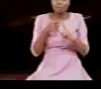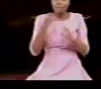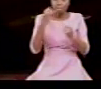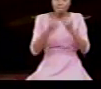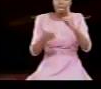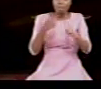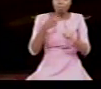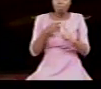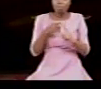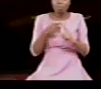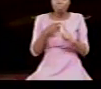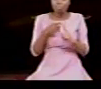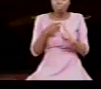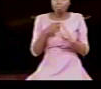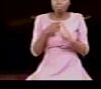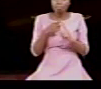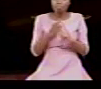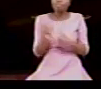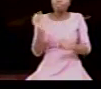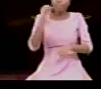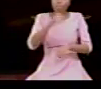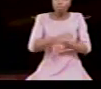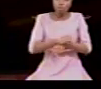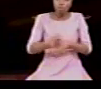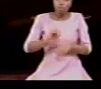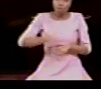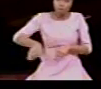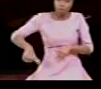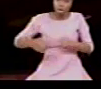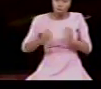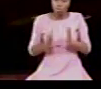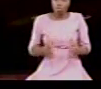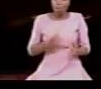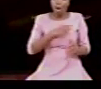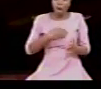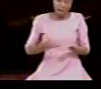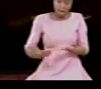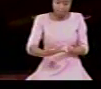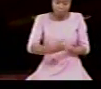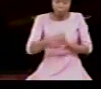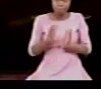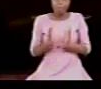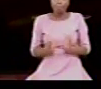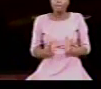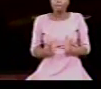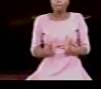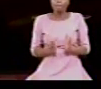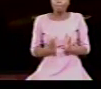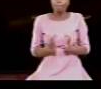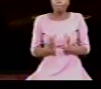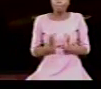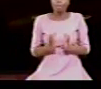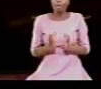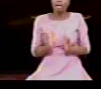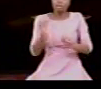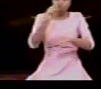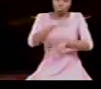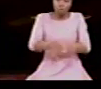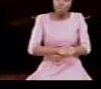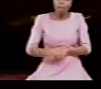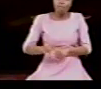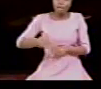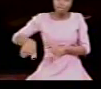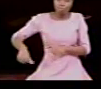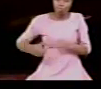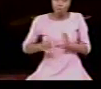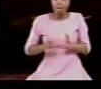Last point. Triumphing sower and reaper. Triumphing sower, and I